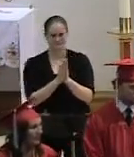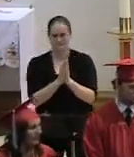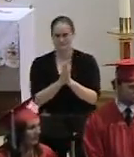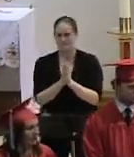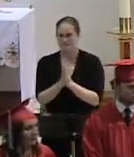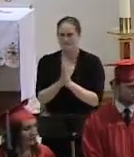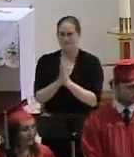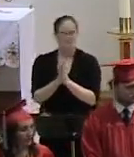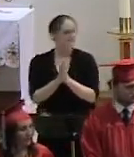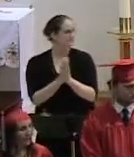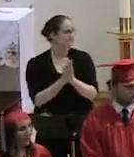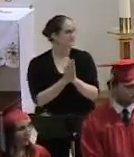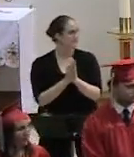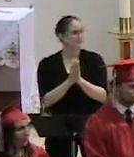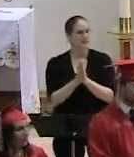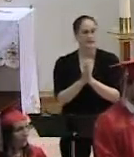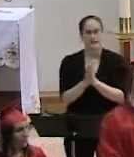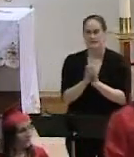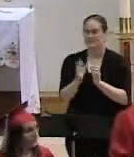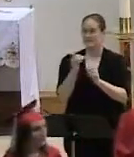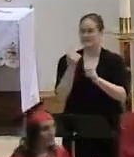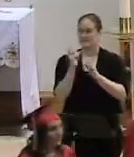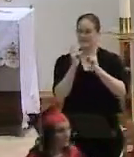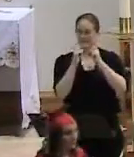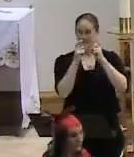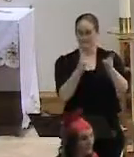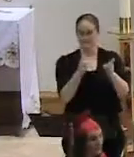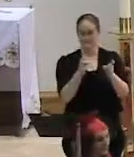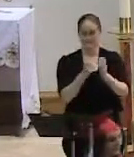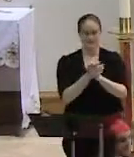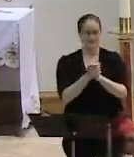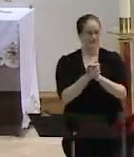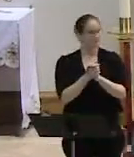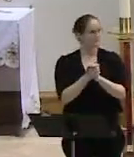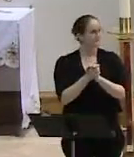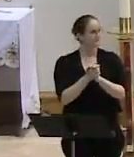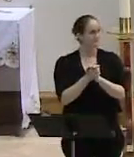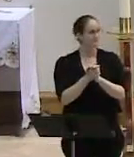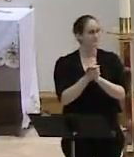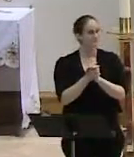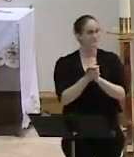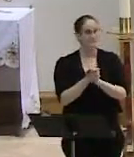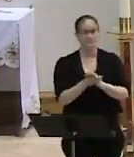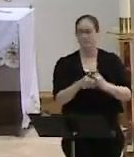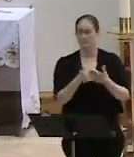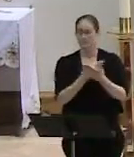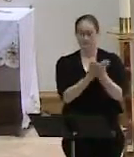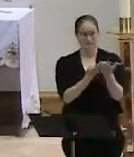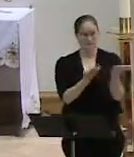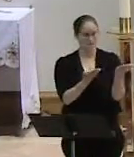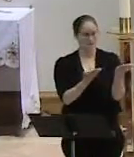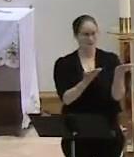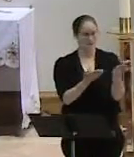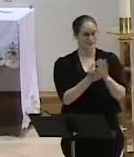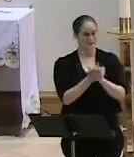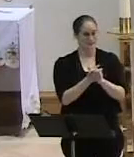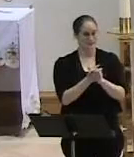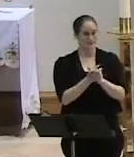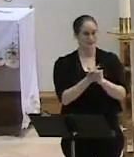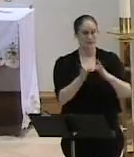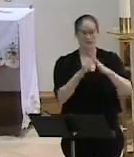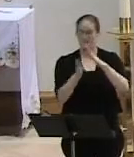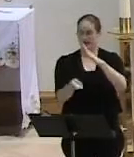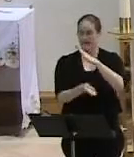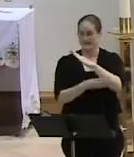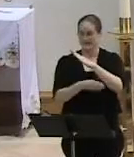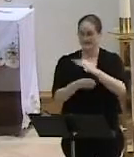And we have just another presentation, and I'd like to call Renee Hammond forward to offer our little bags that